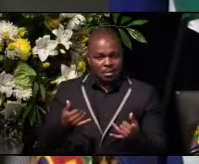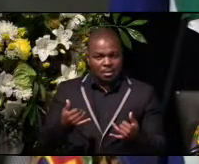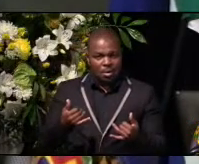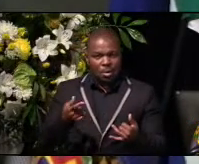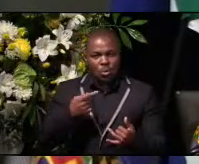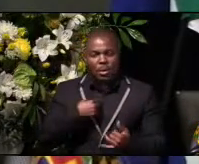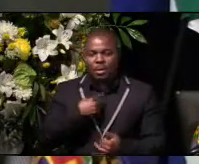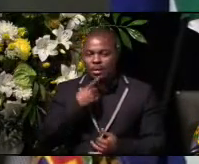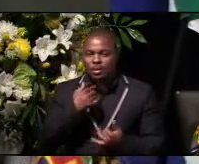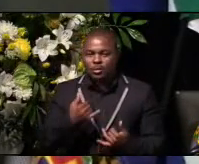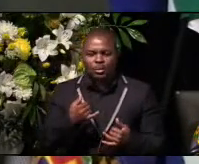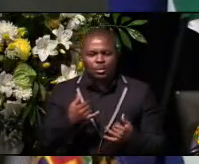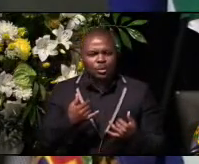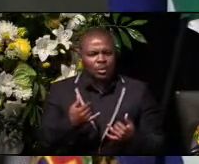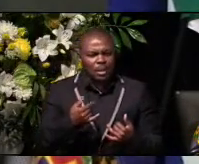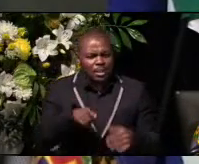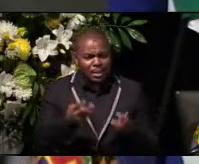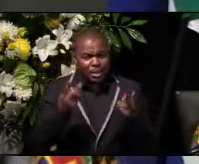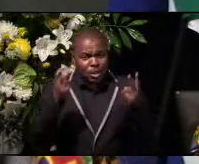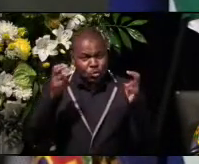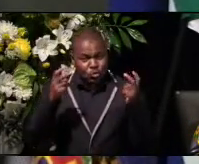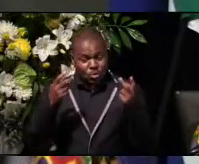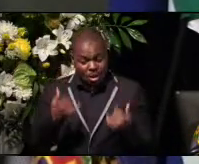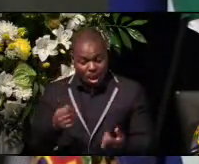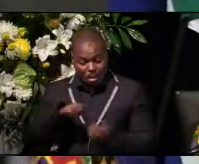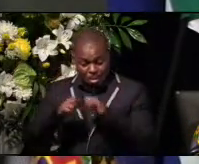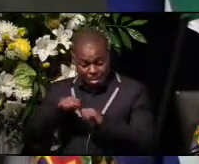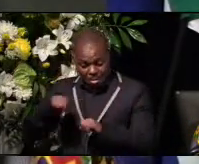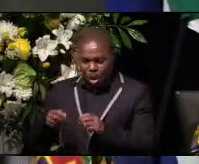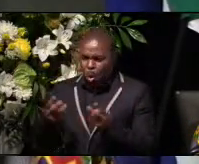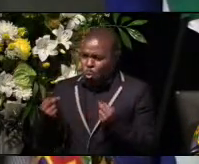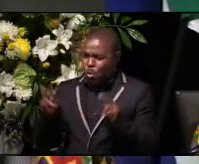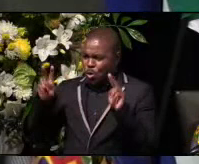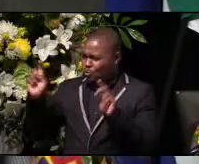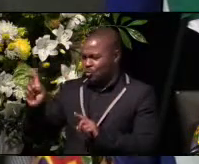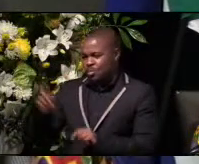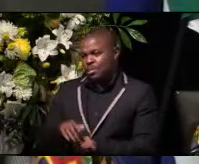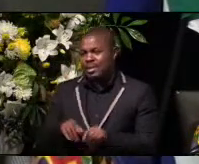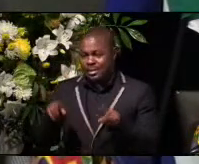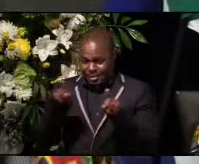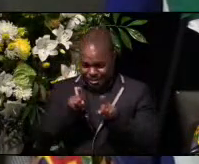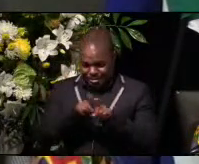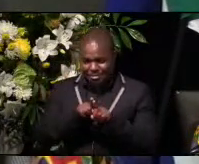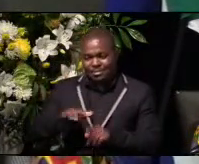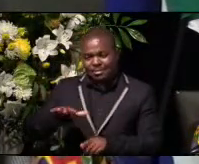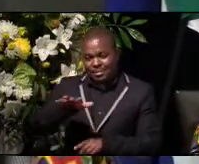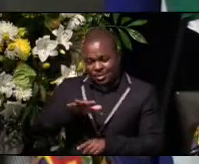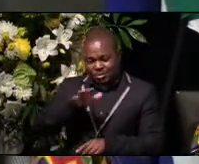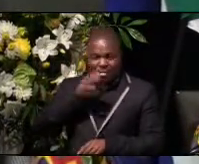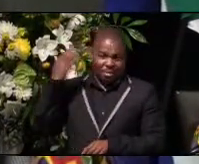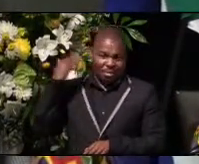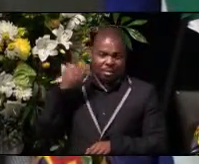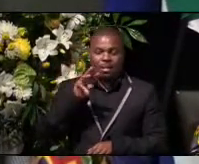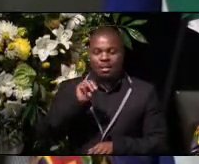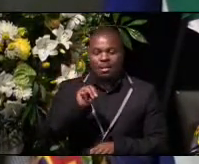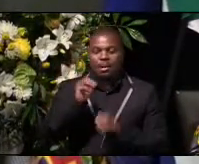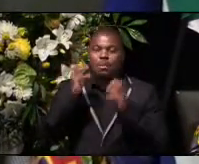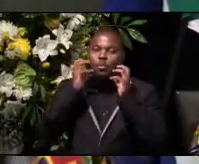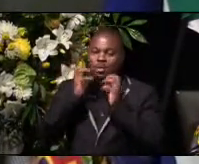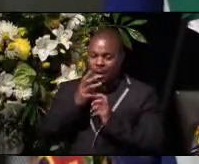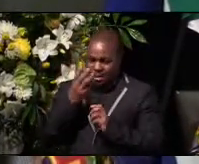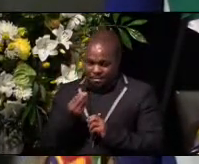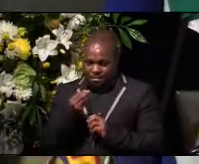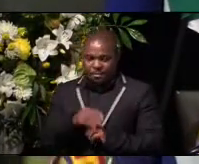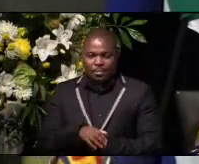not necessarily or are not necessarily new and this was the situation that Moses kutani confronted